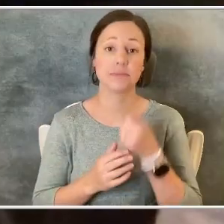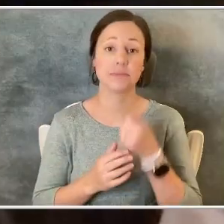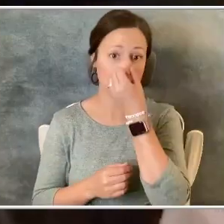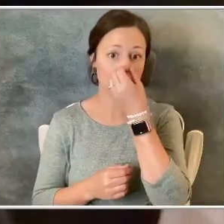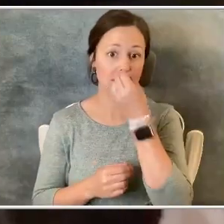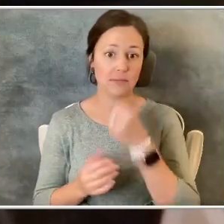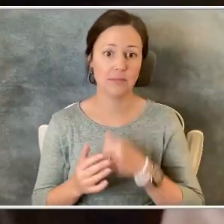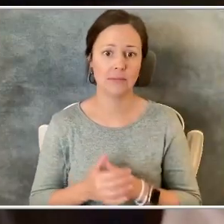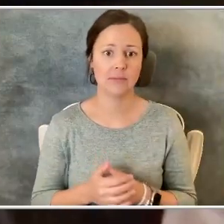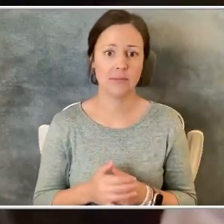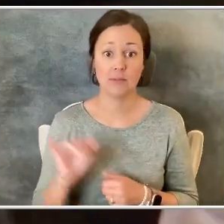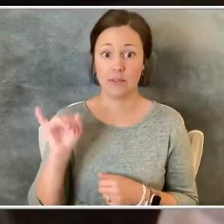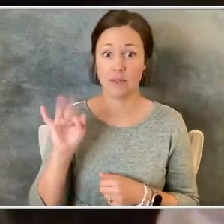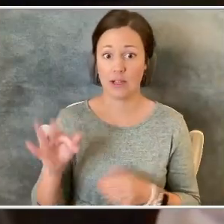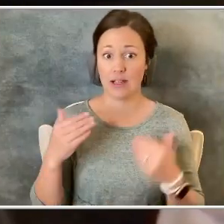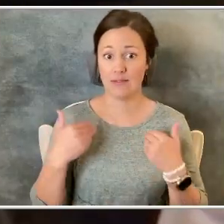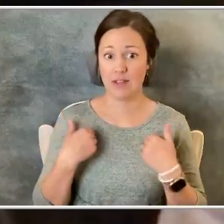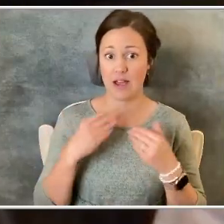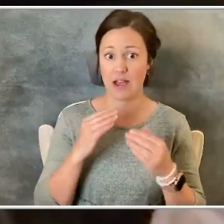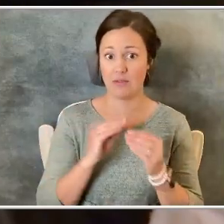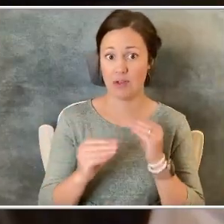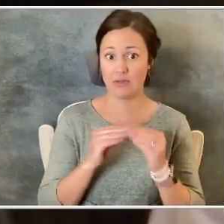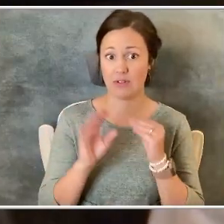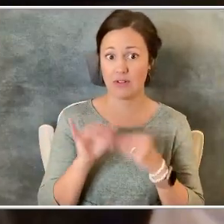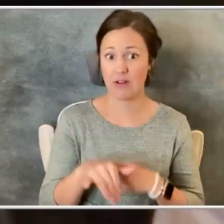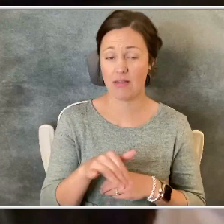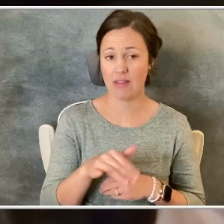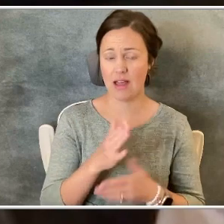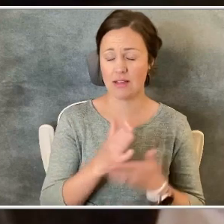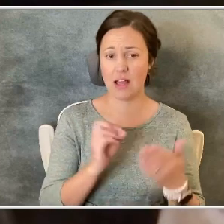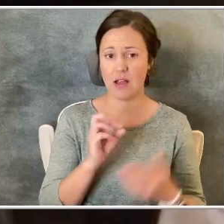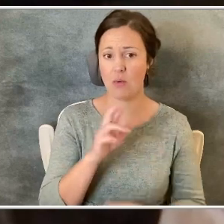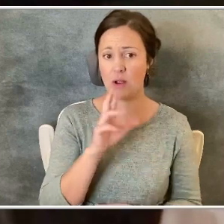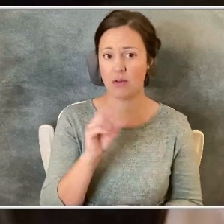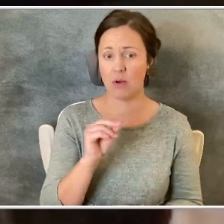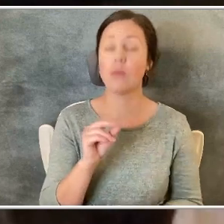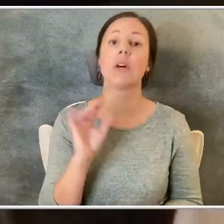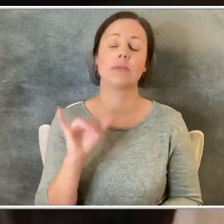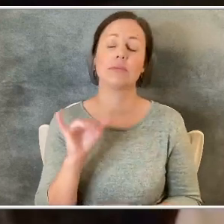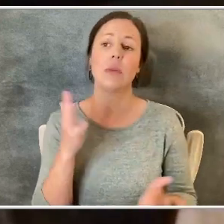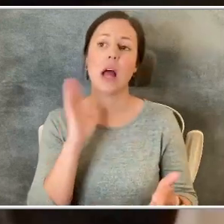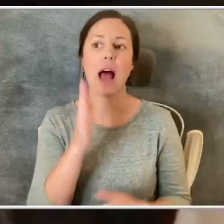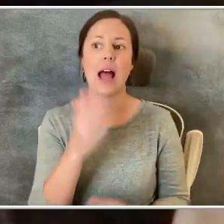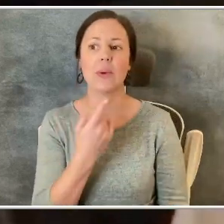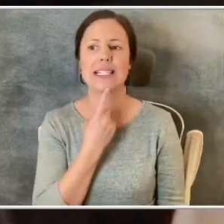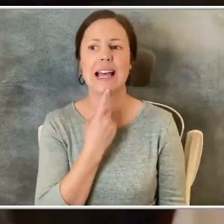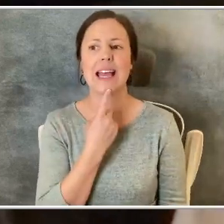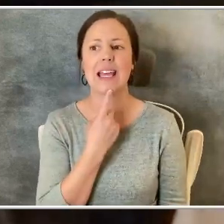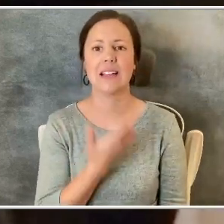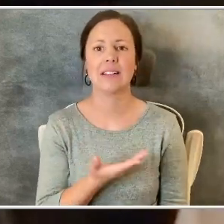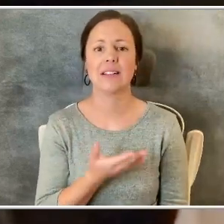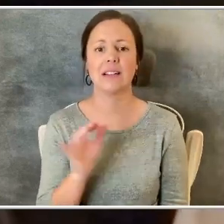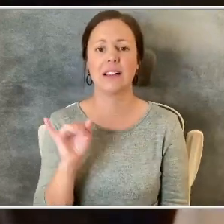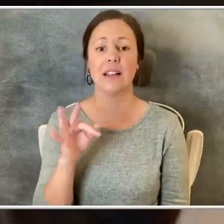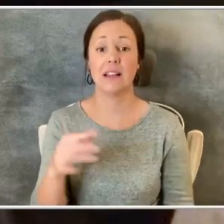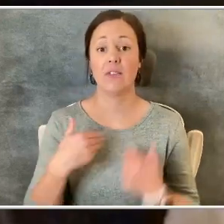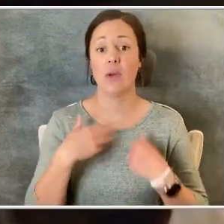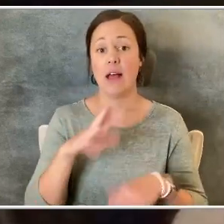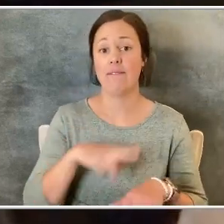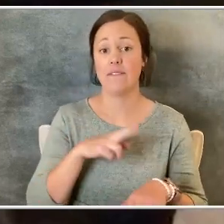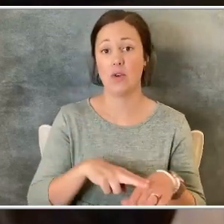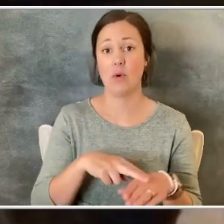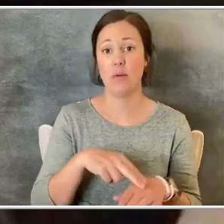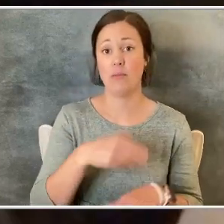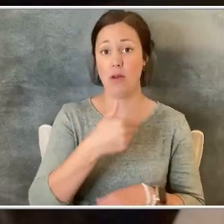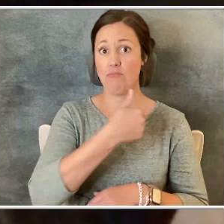that side or no? No. I would say, it's going to be this. If you have a normal breast without